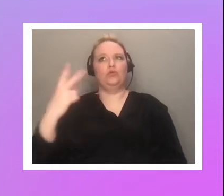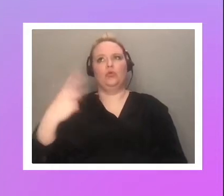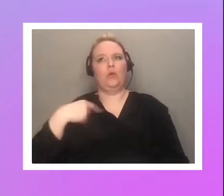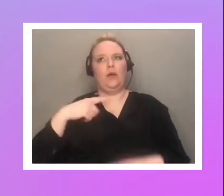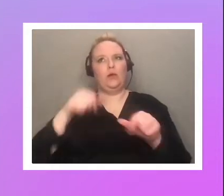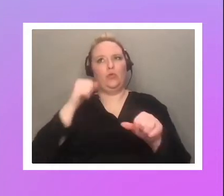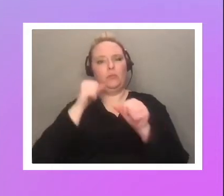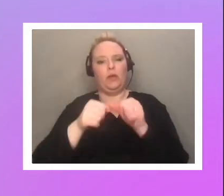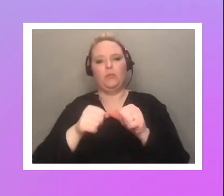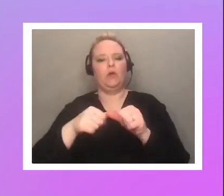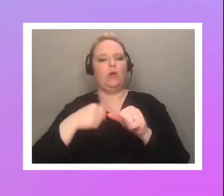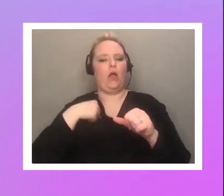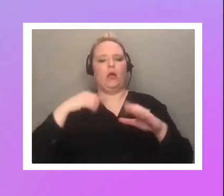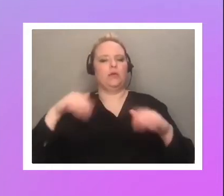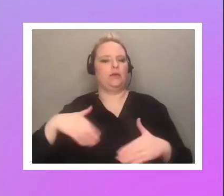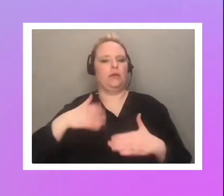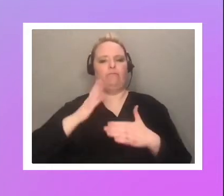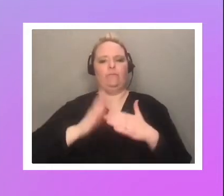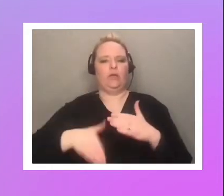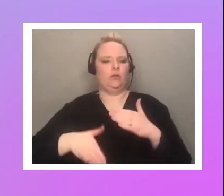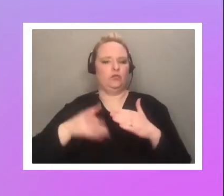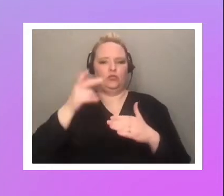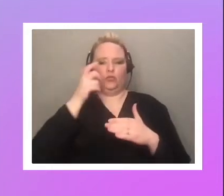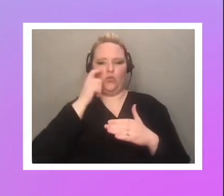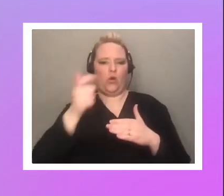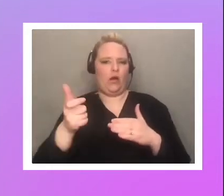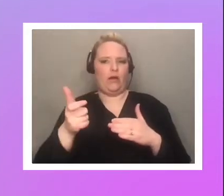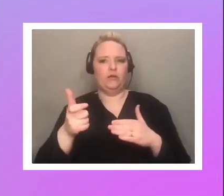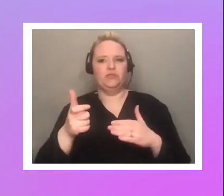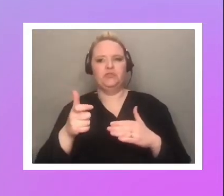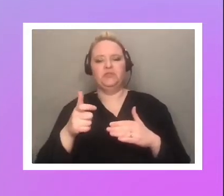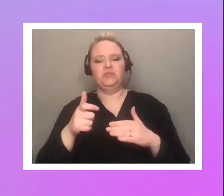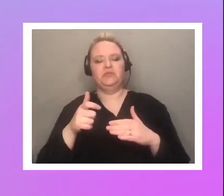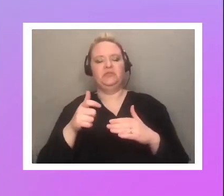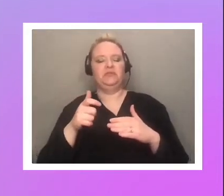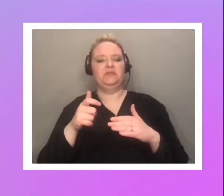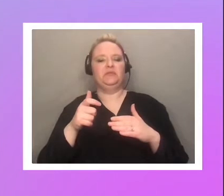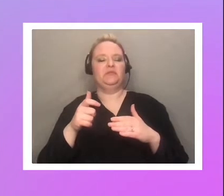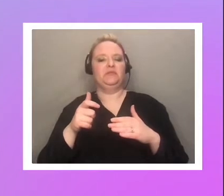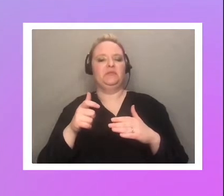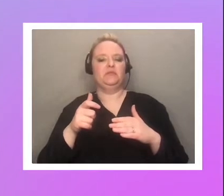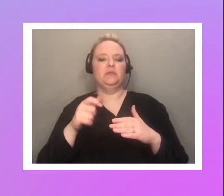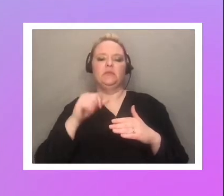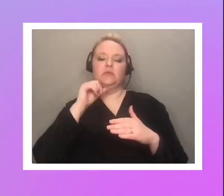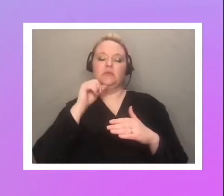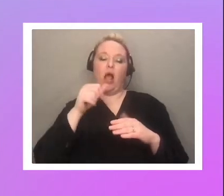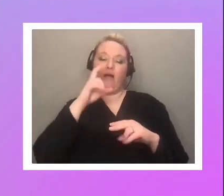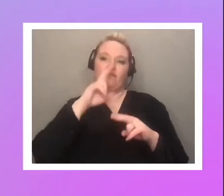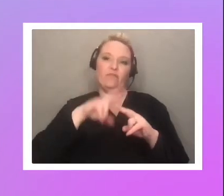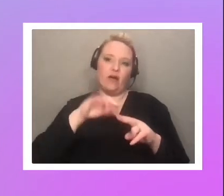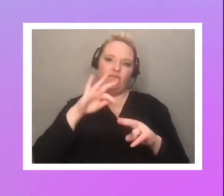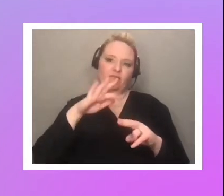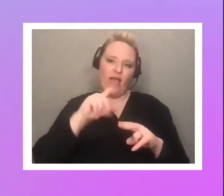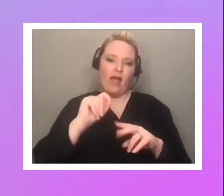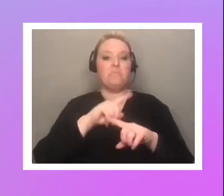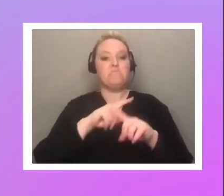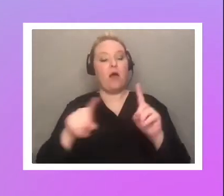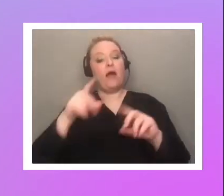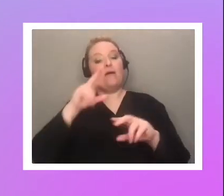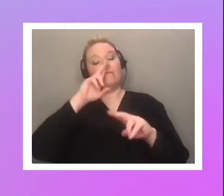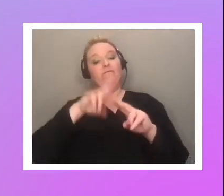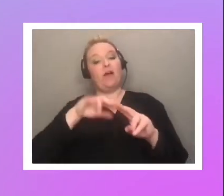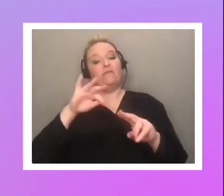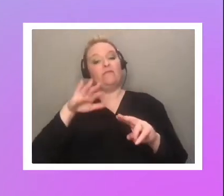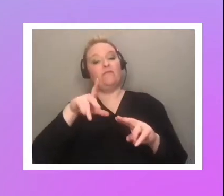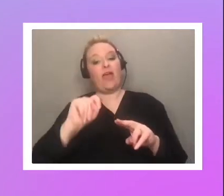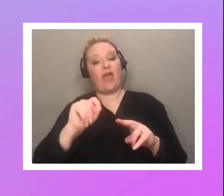finish either one of those, which is not the fun fact. But the fun fact is that the